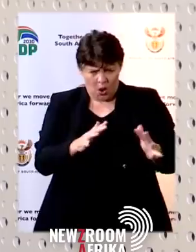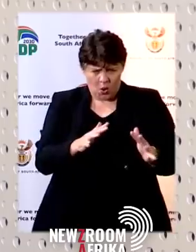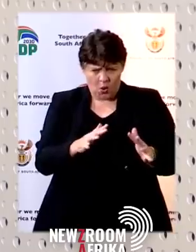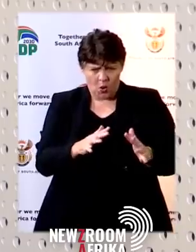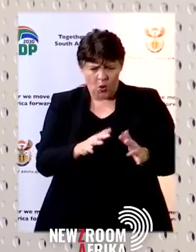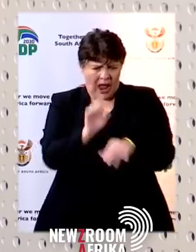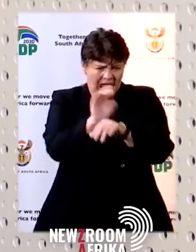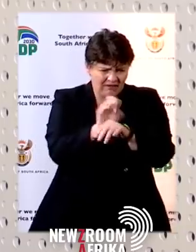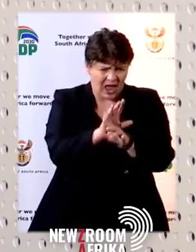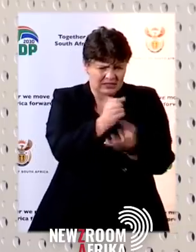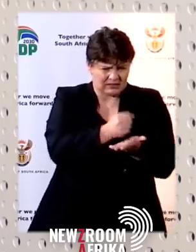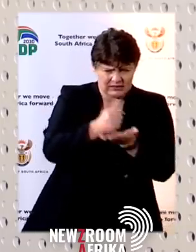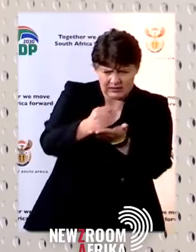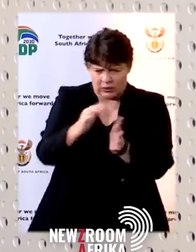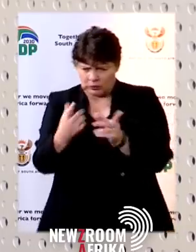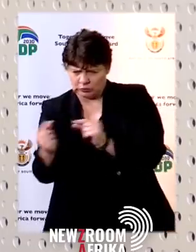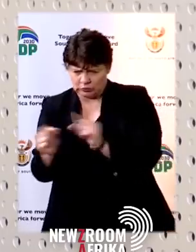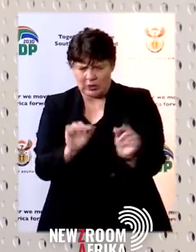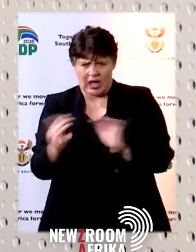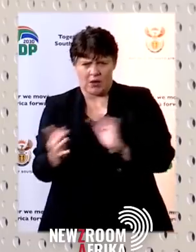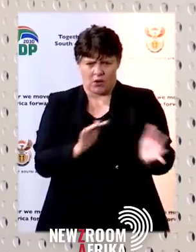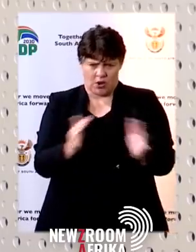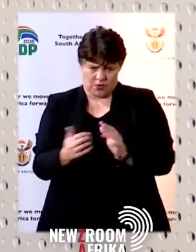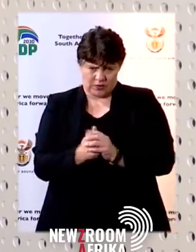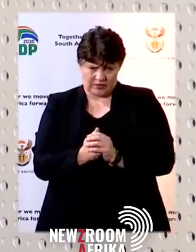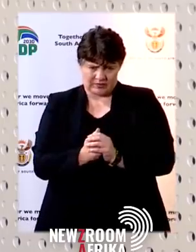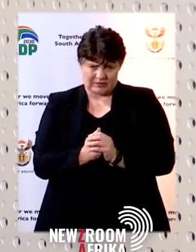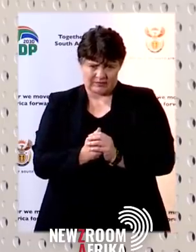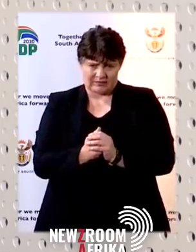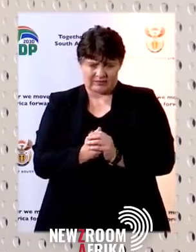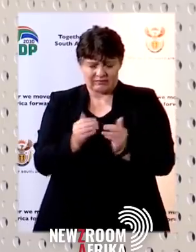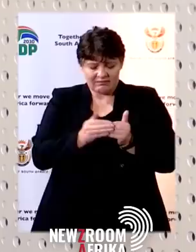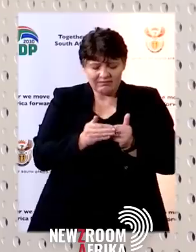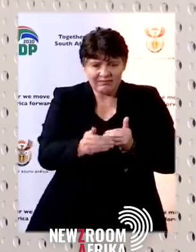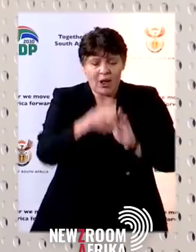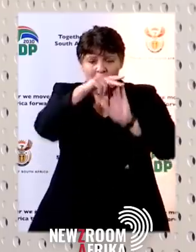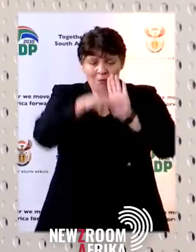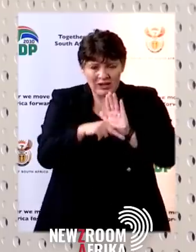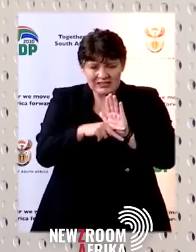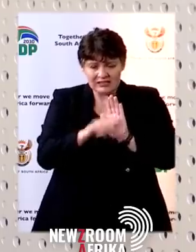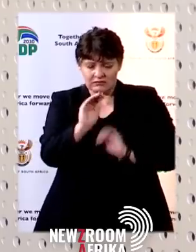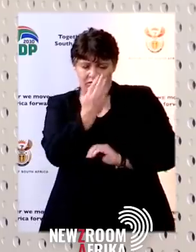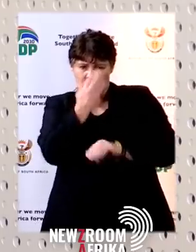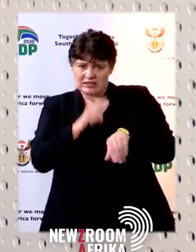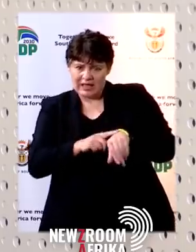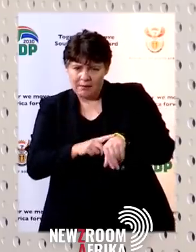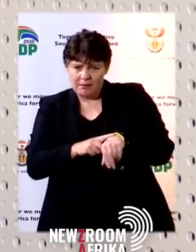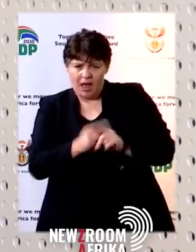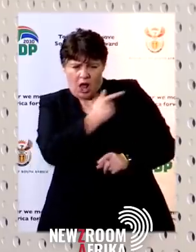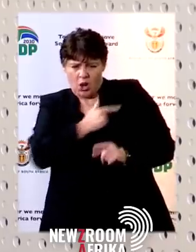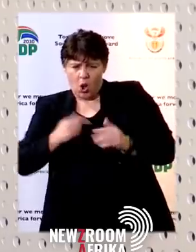appropriate advice. We must always balance short-term fiscal and monetary policy intervention with